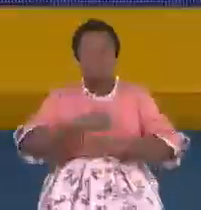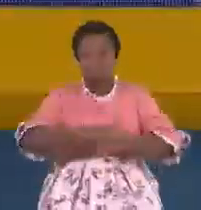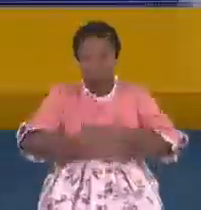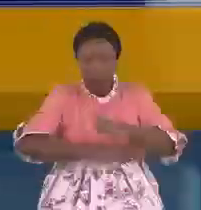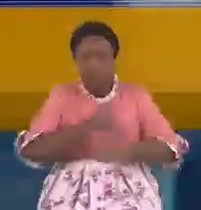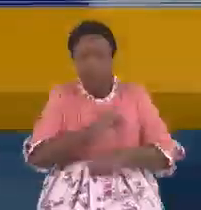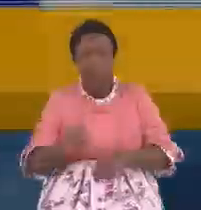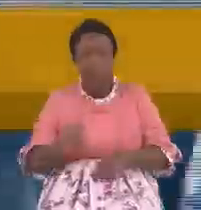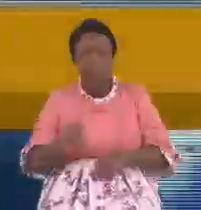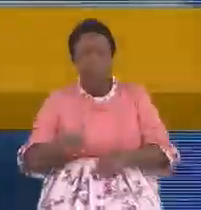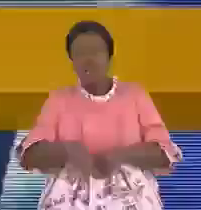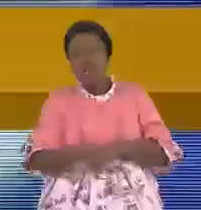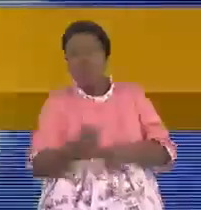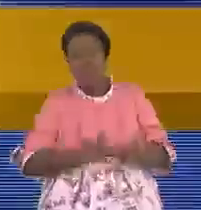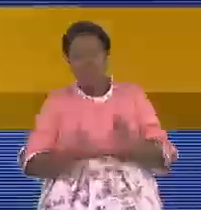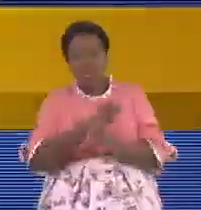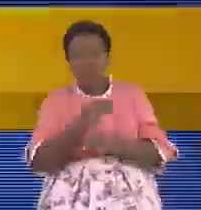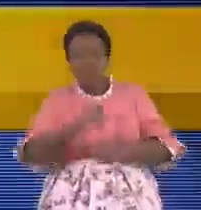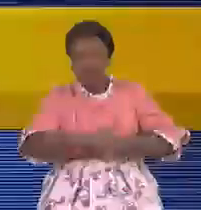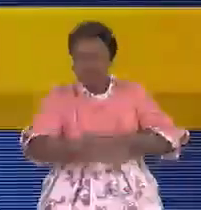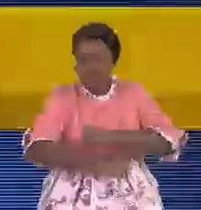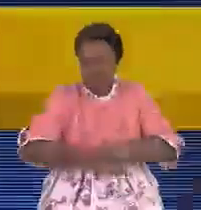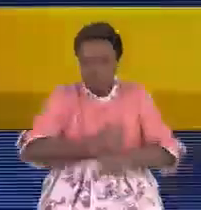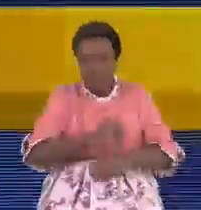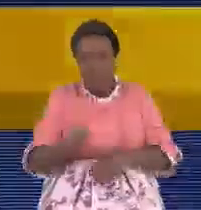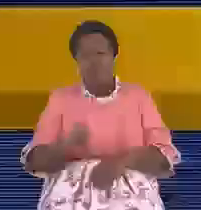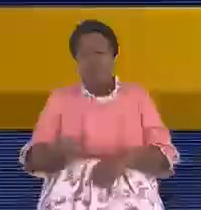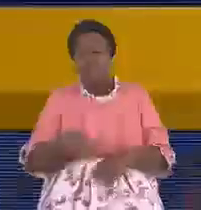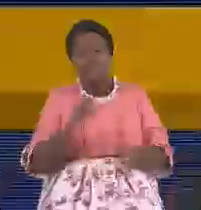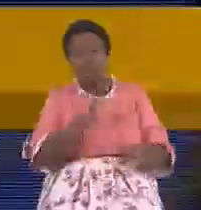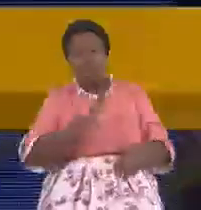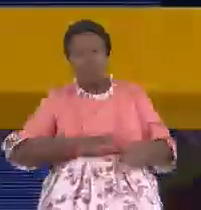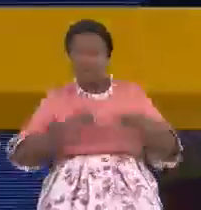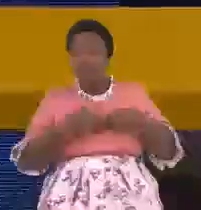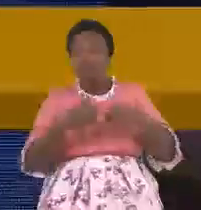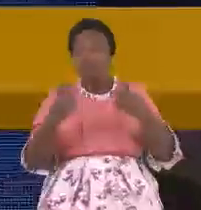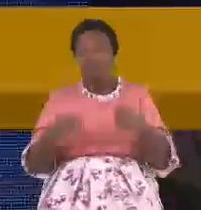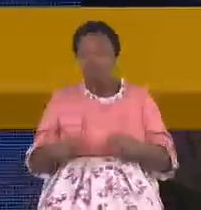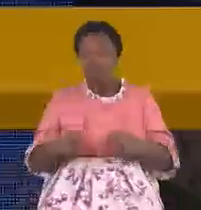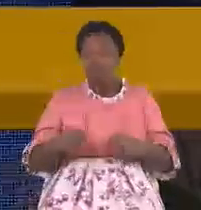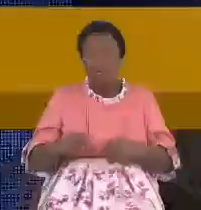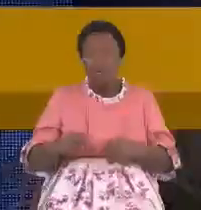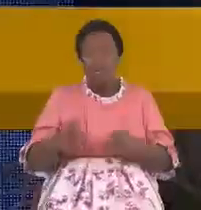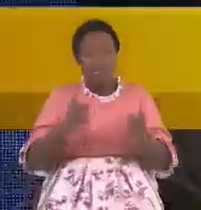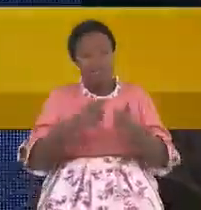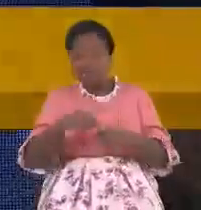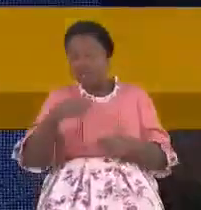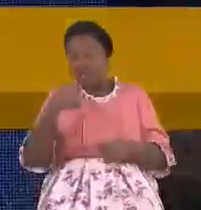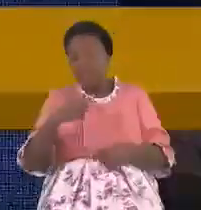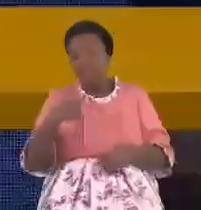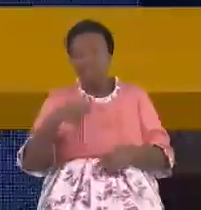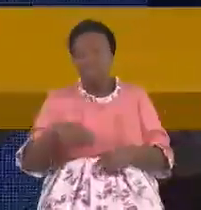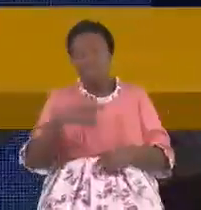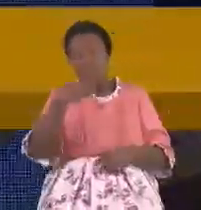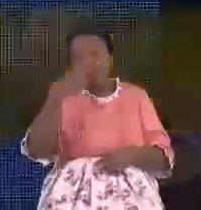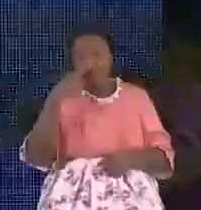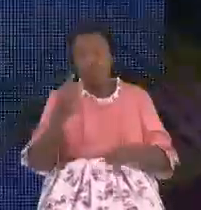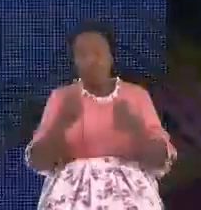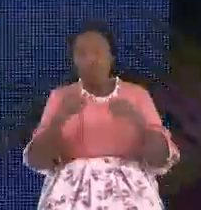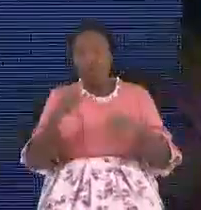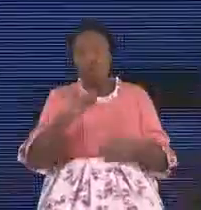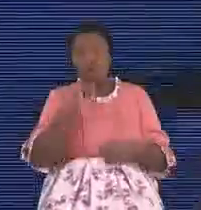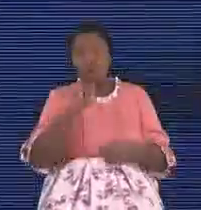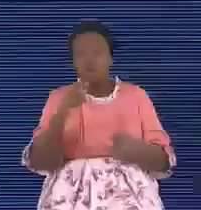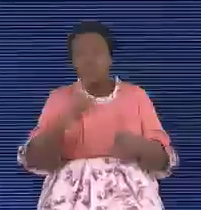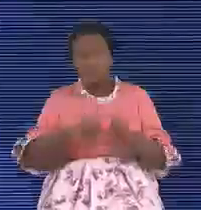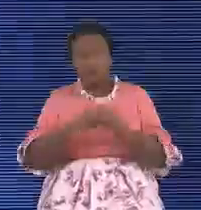kind of suffering christ has come he said the thief commit not but for to steal and to